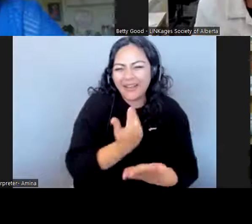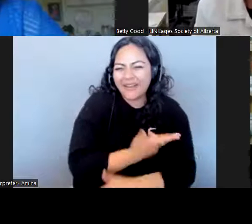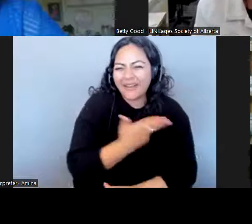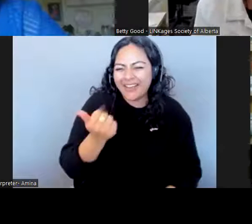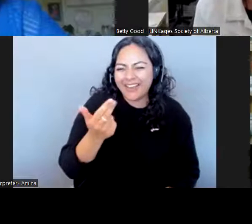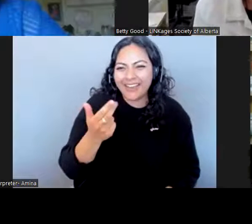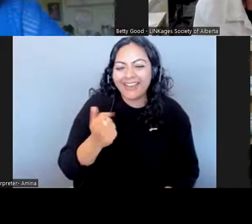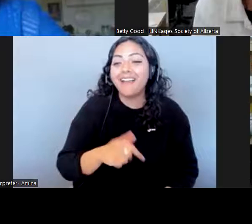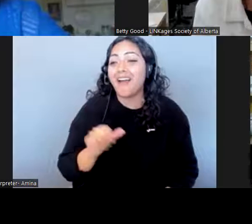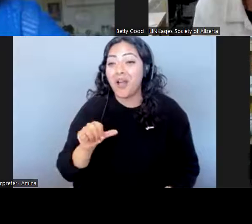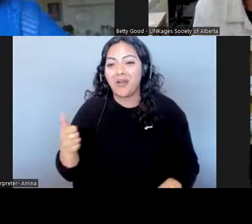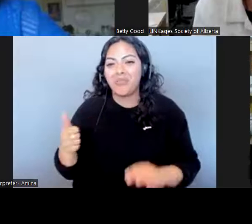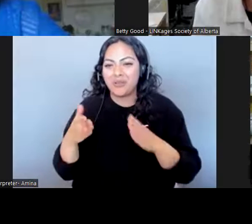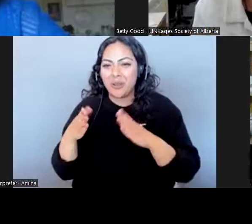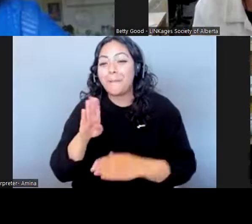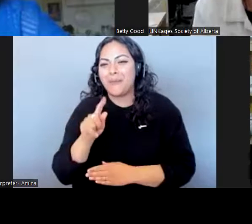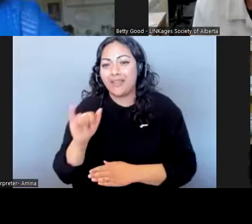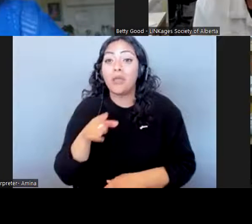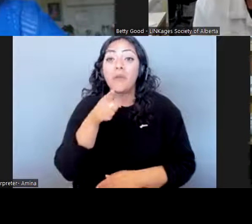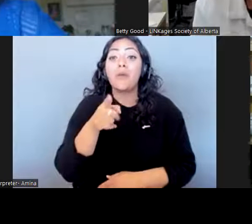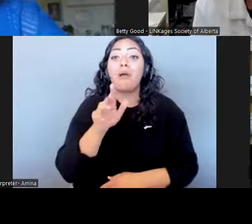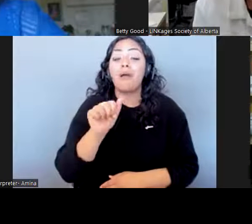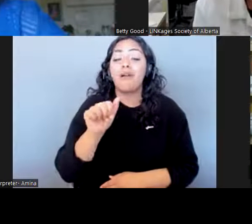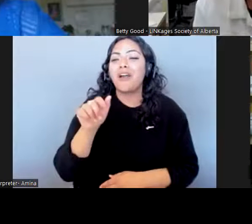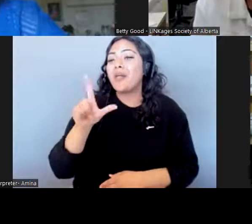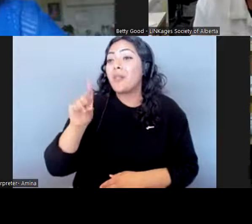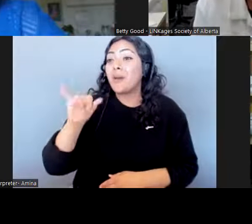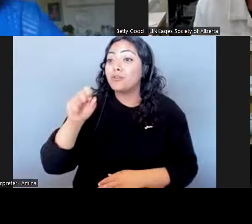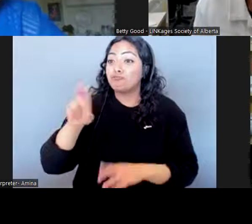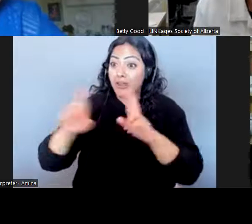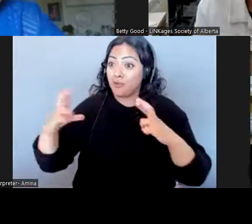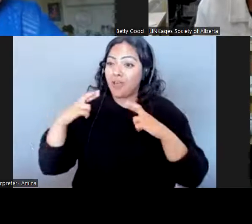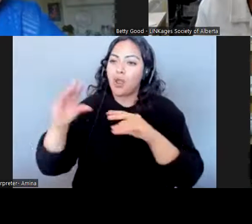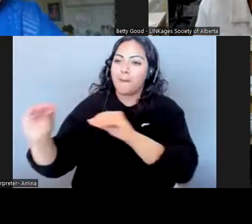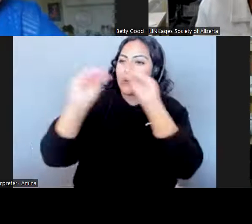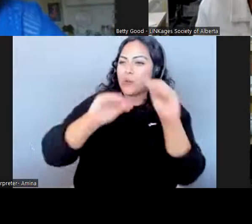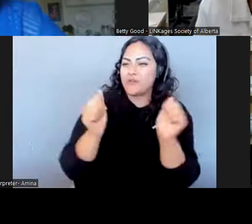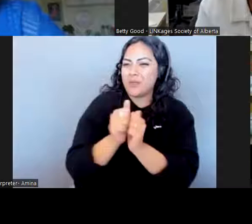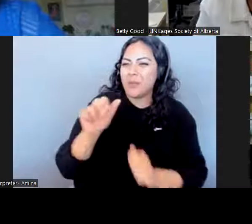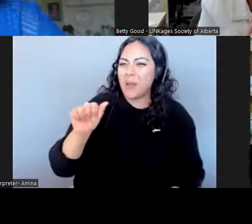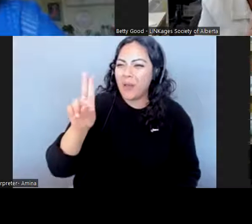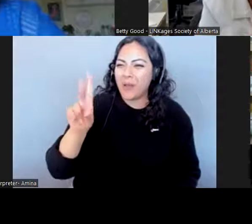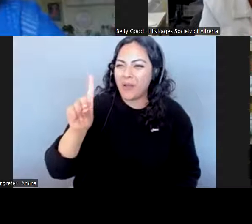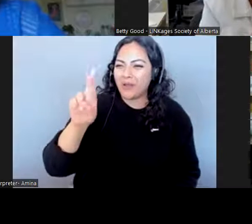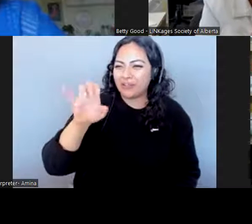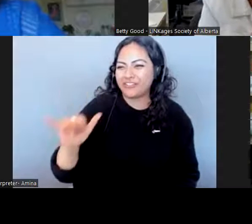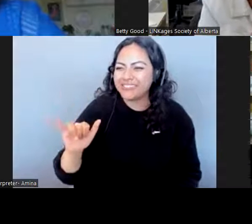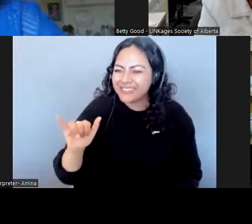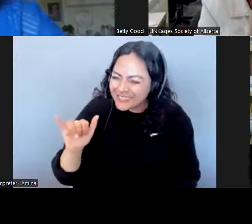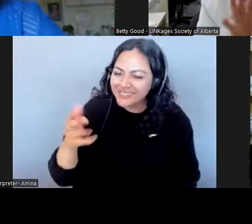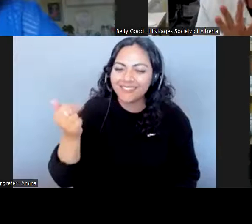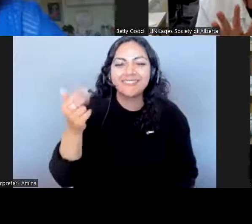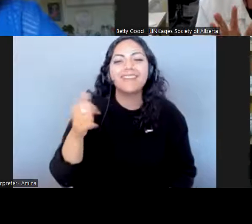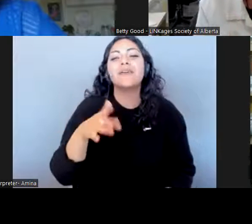So I think our time is almost up, but I just want to have